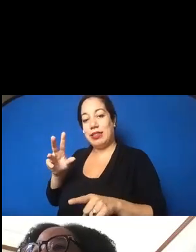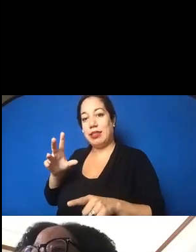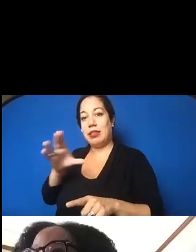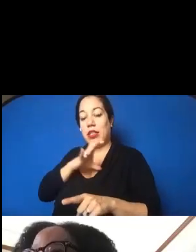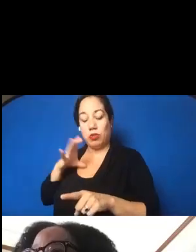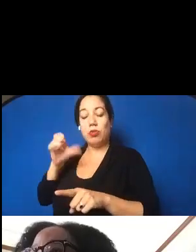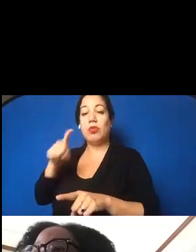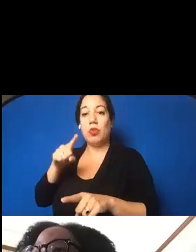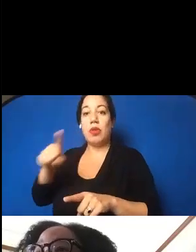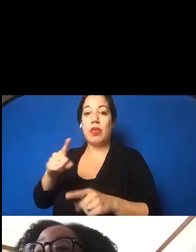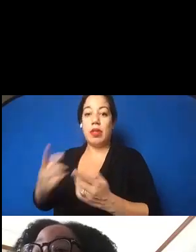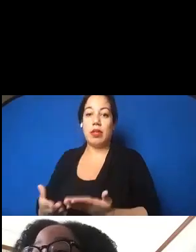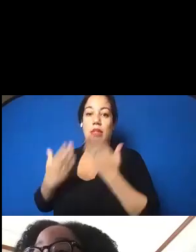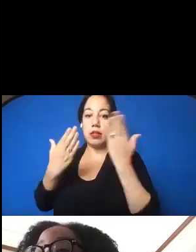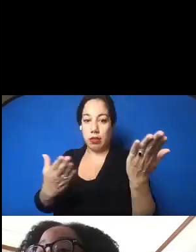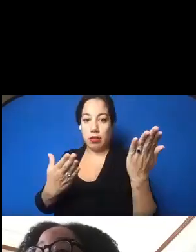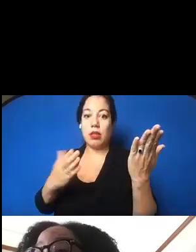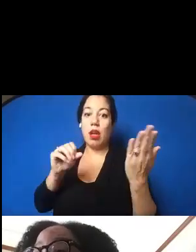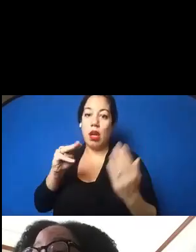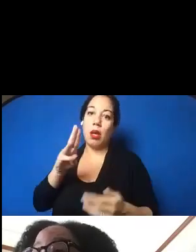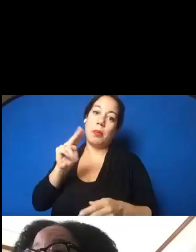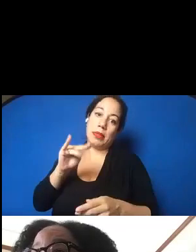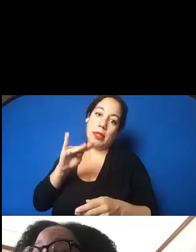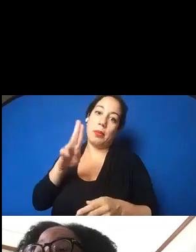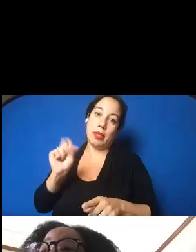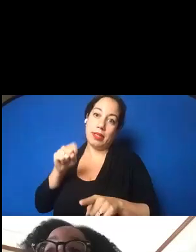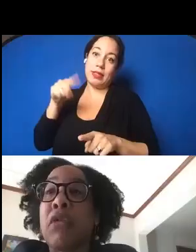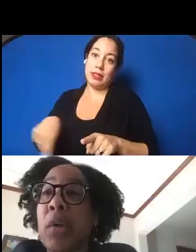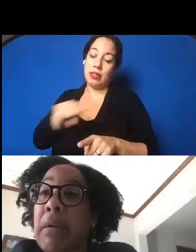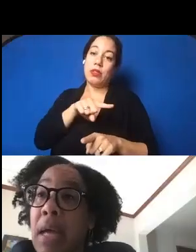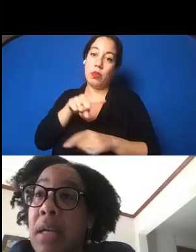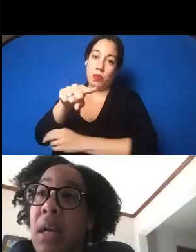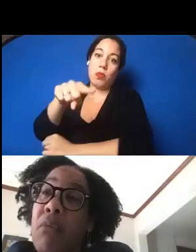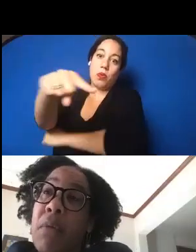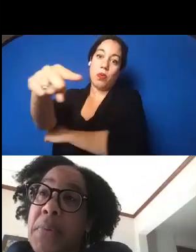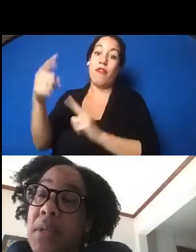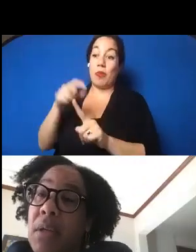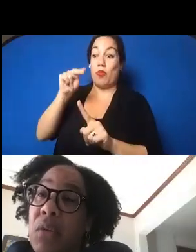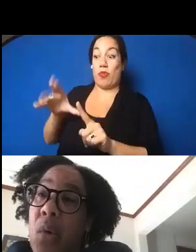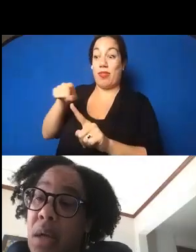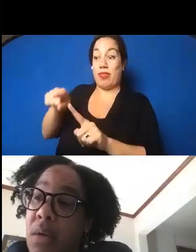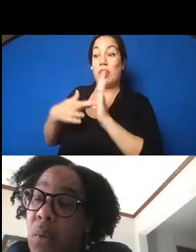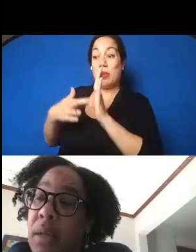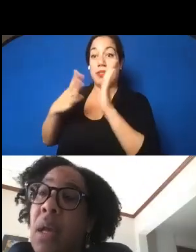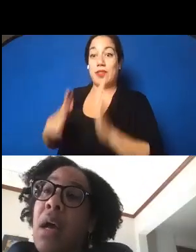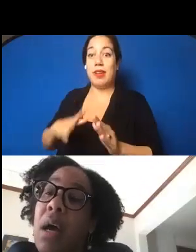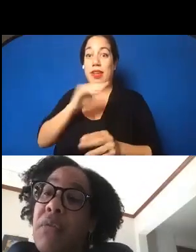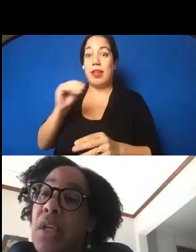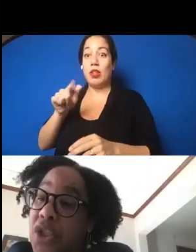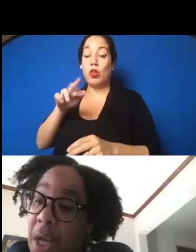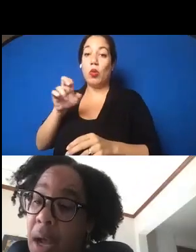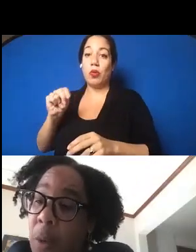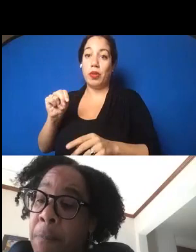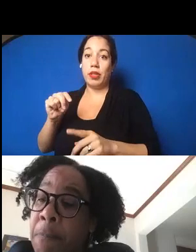the Momnibus, and the lead authors were Representative Alma Adams of North Carolina and Representative Lauren Underwood